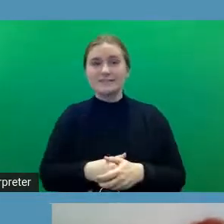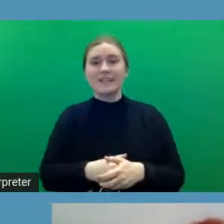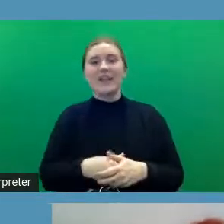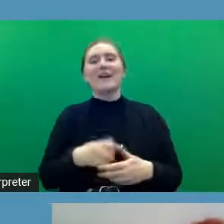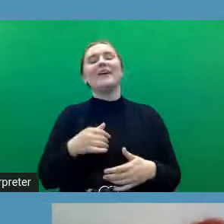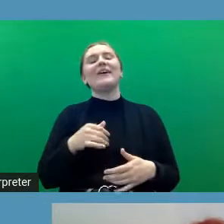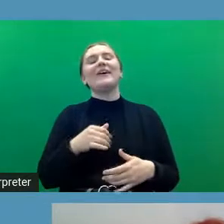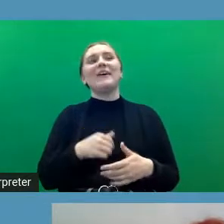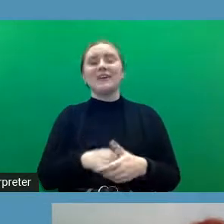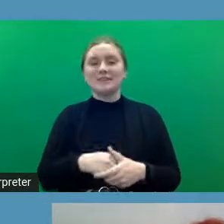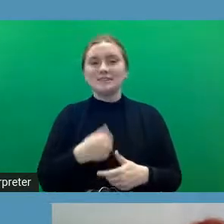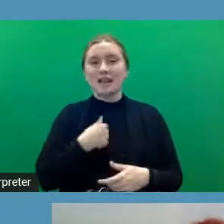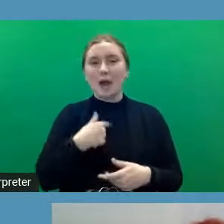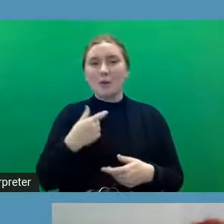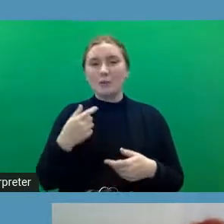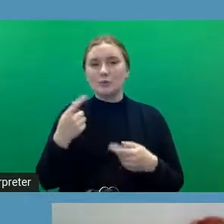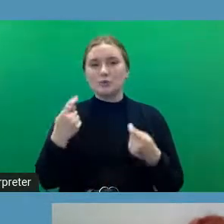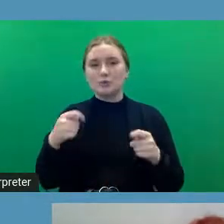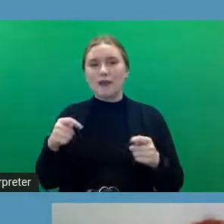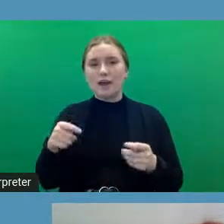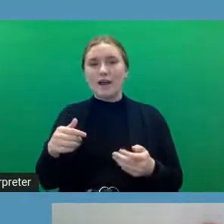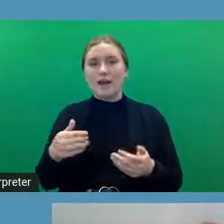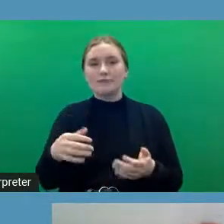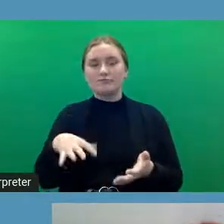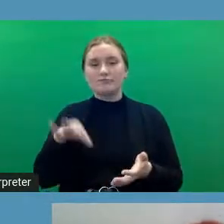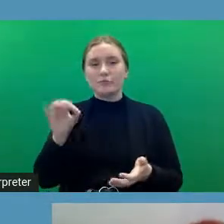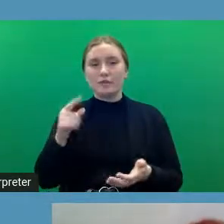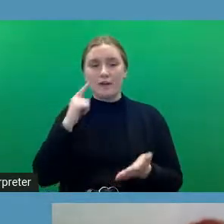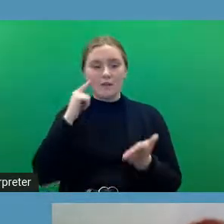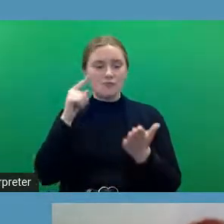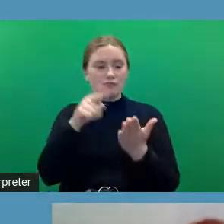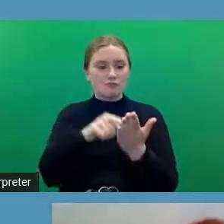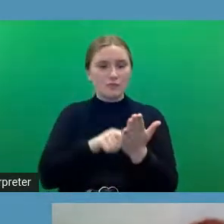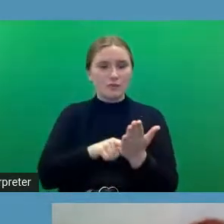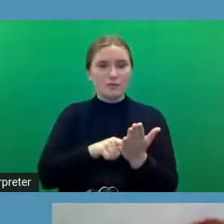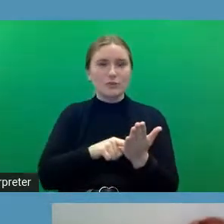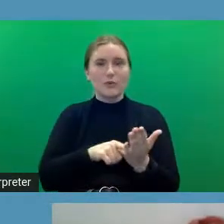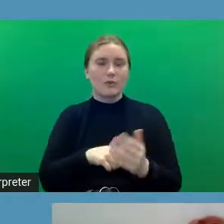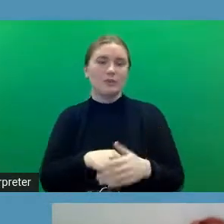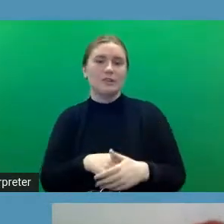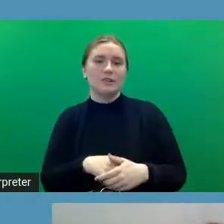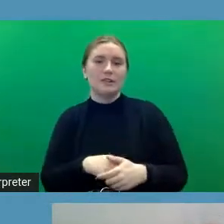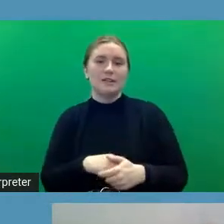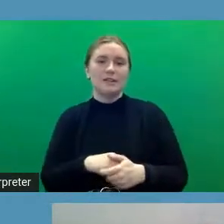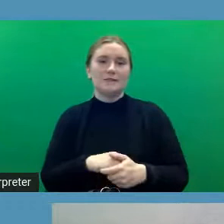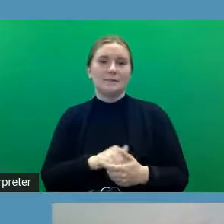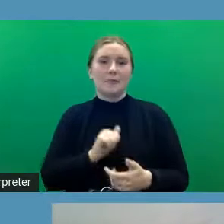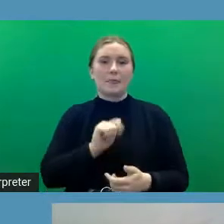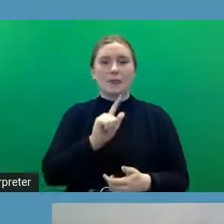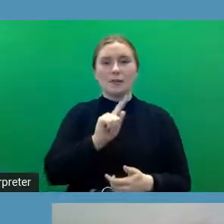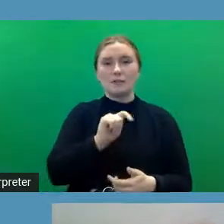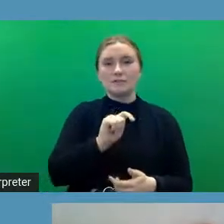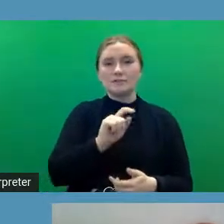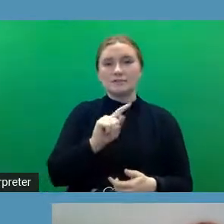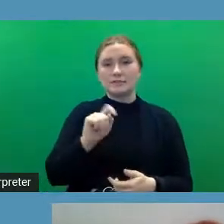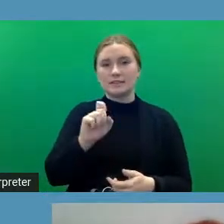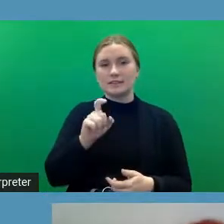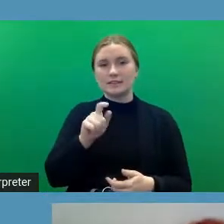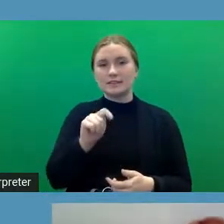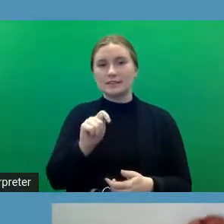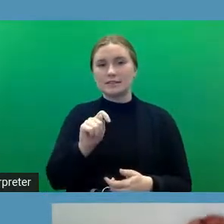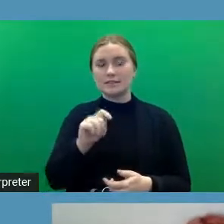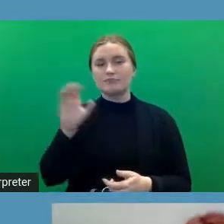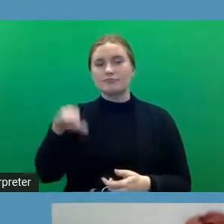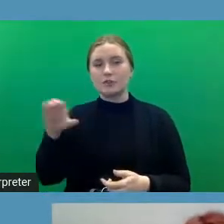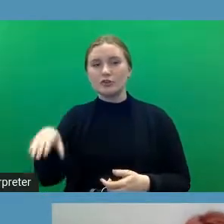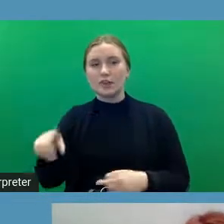for those different like alt text captions, etc. No worries. Yeah.